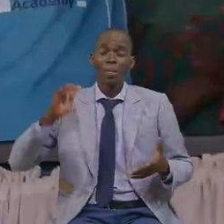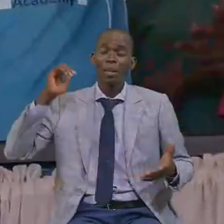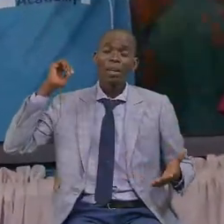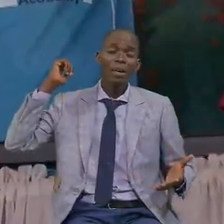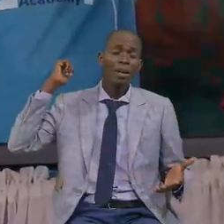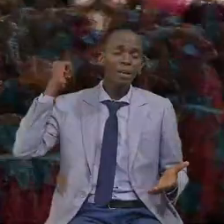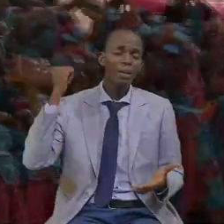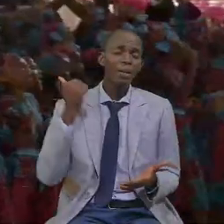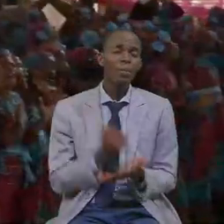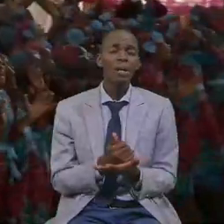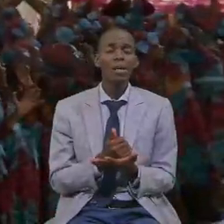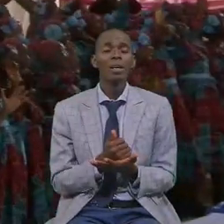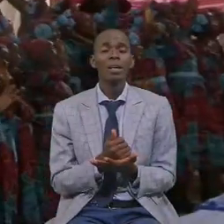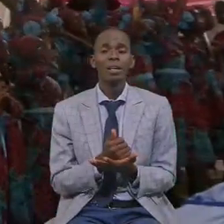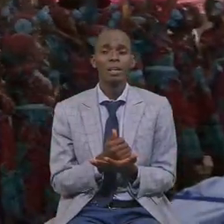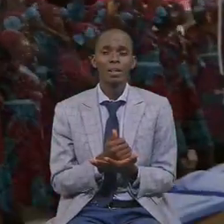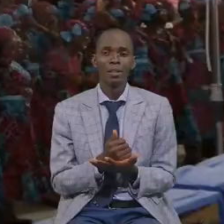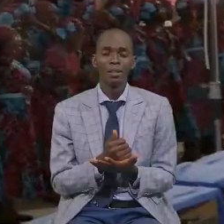Amen.